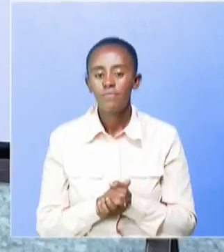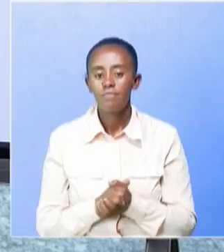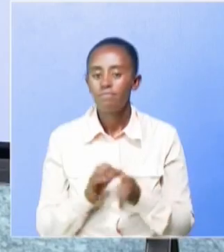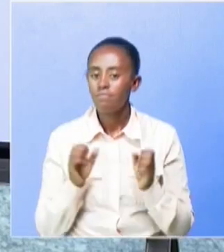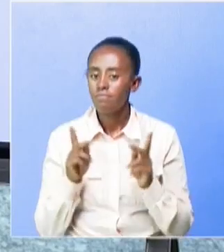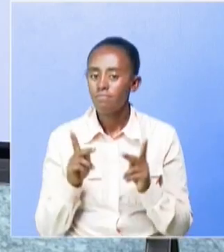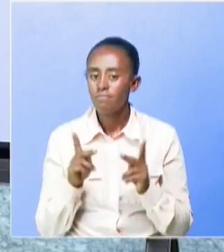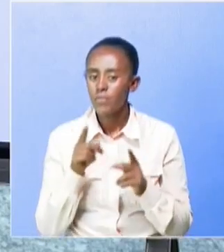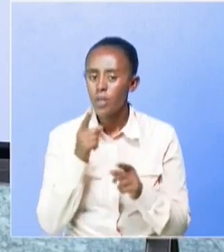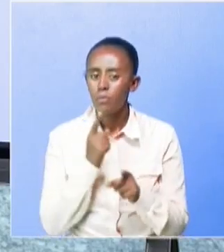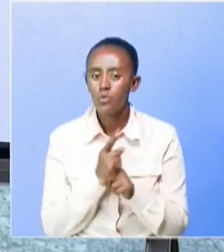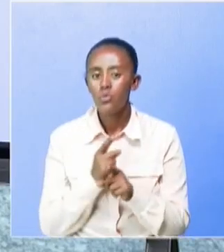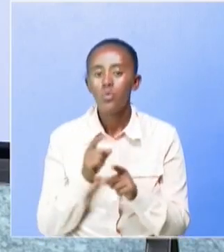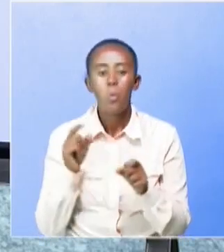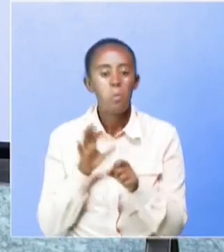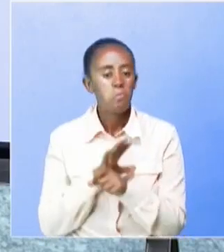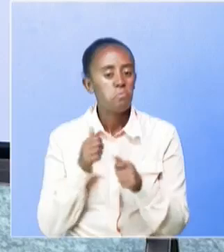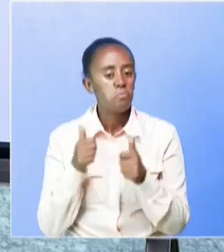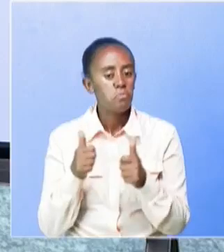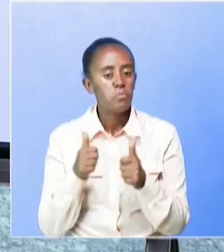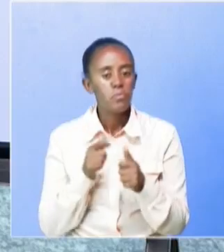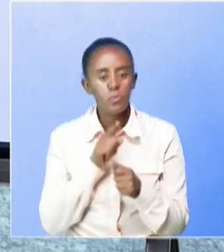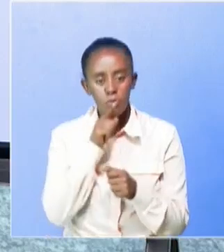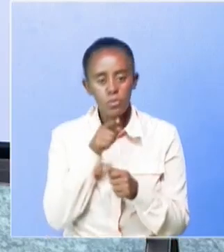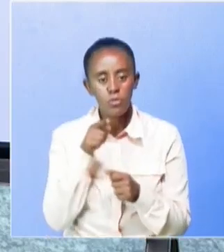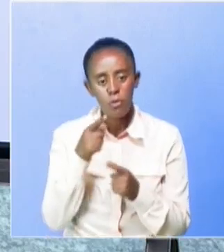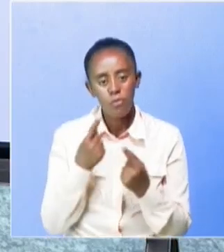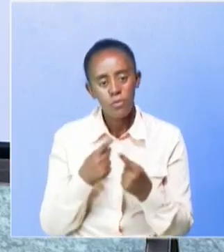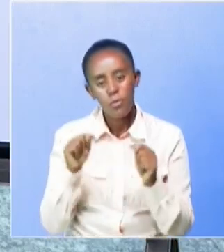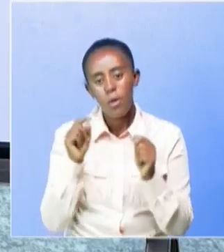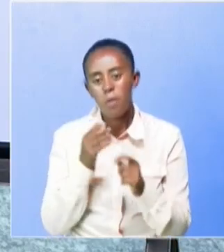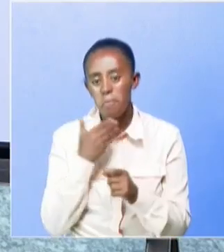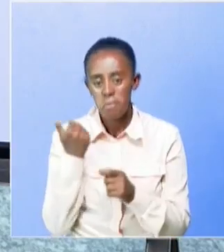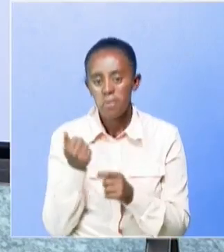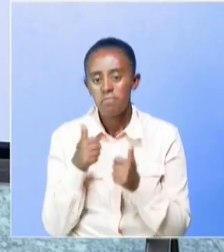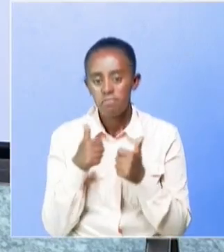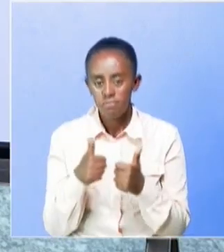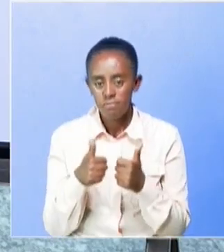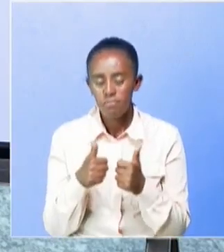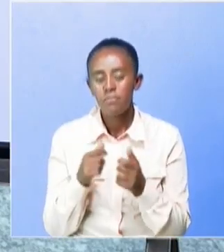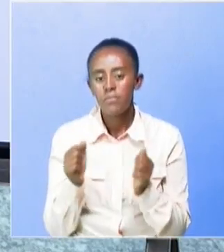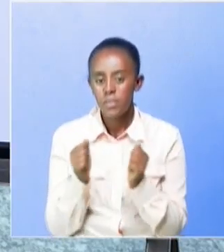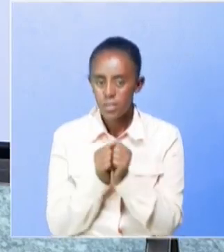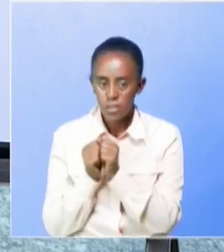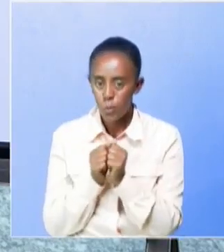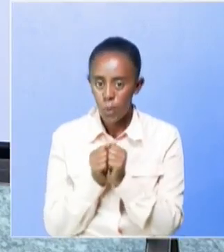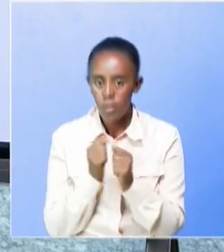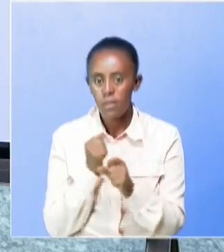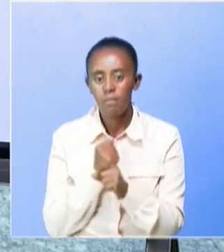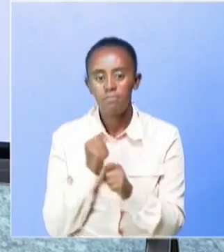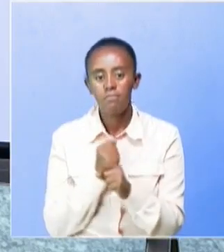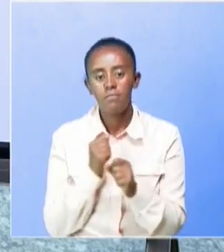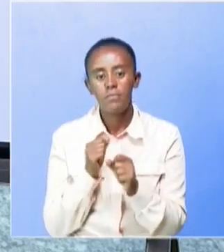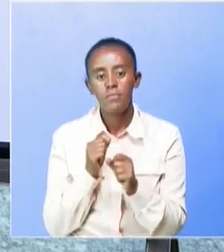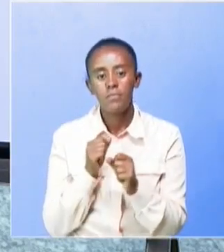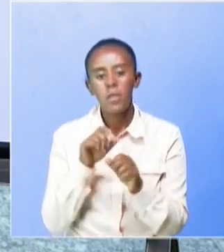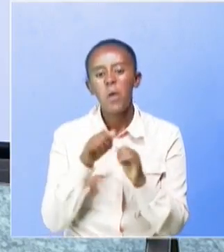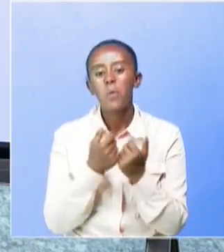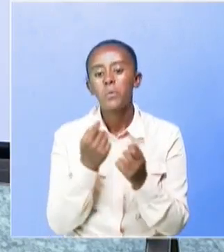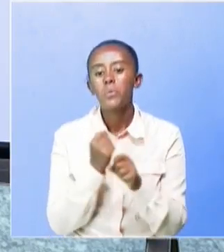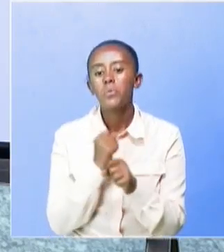Okay, I'm sure you all did really well and you have tried your best. So let us do them together and see how well you